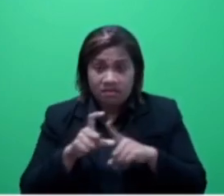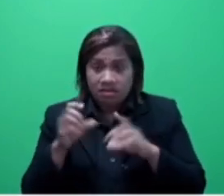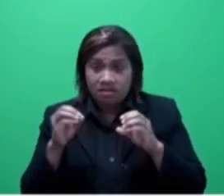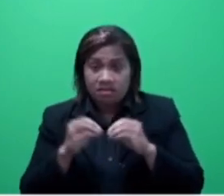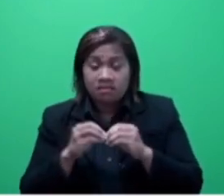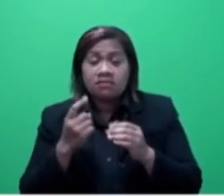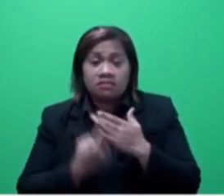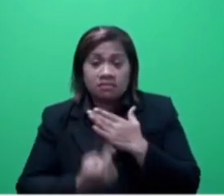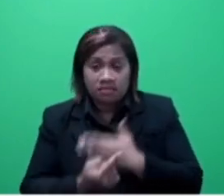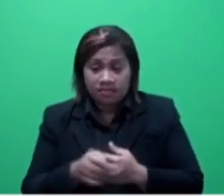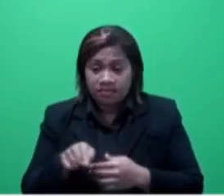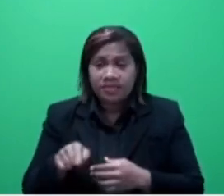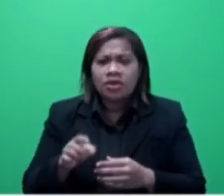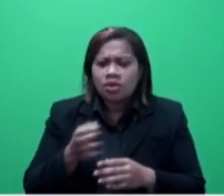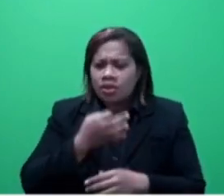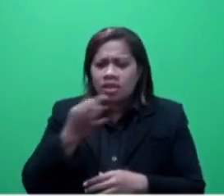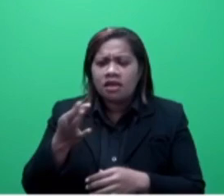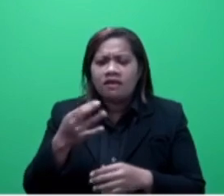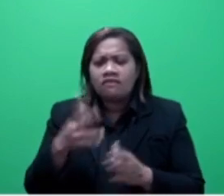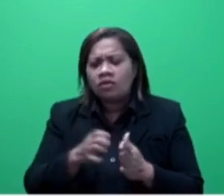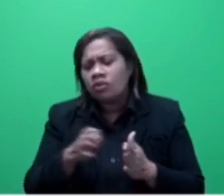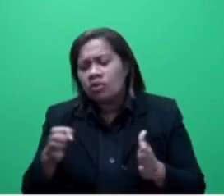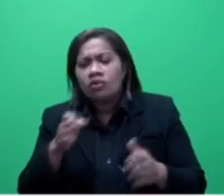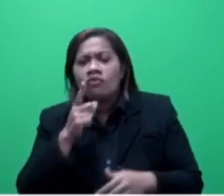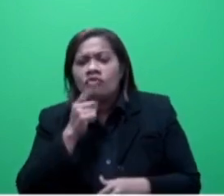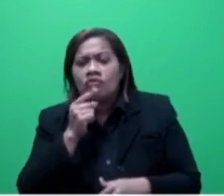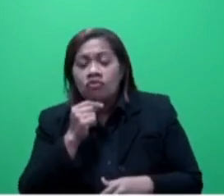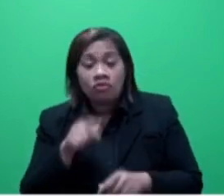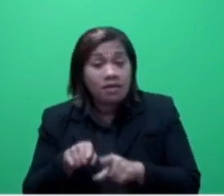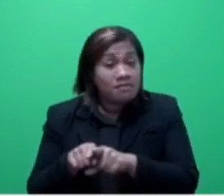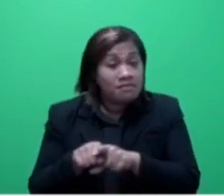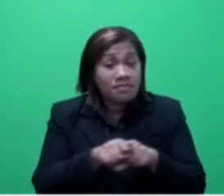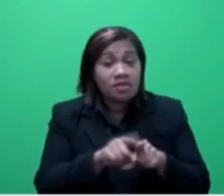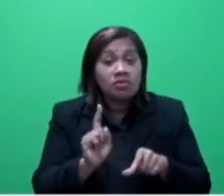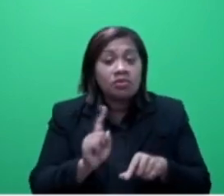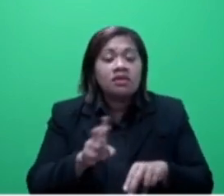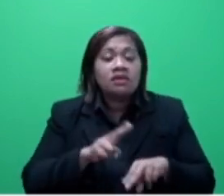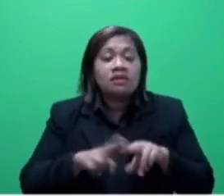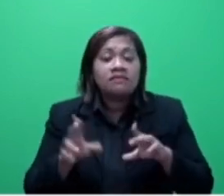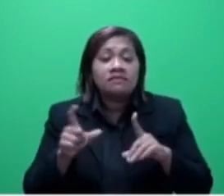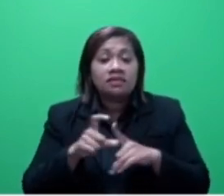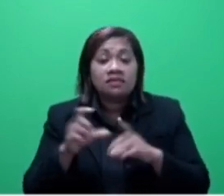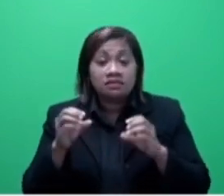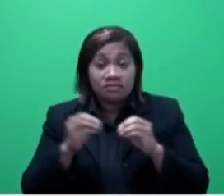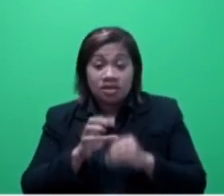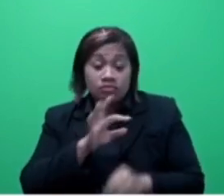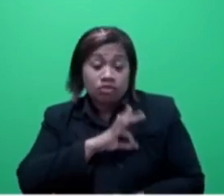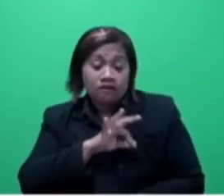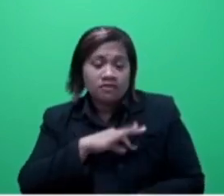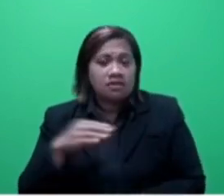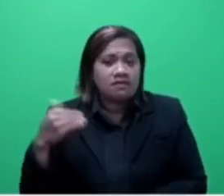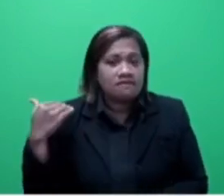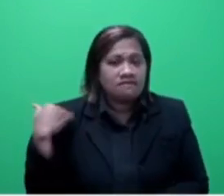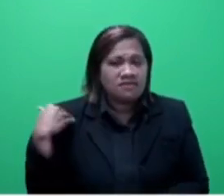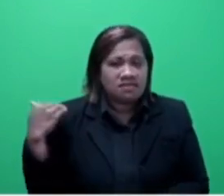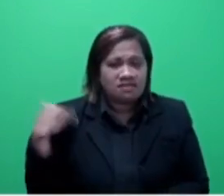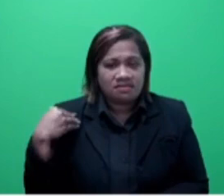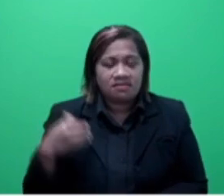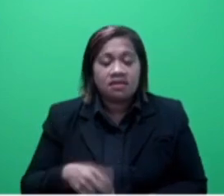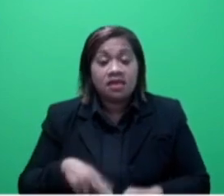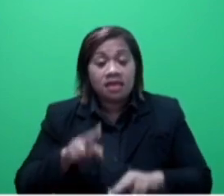defaulted and asked for extensions of loans. But that simply means that FDB's profits would be affected, Honourable Speaker, sir.